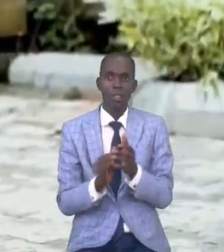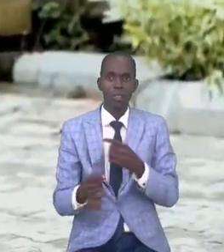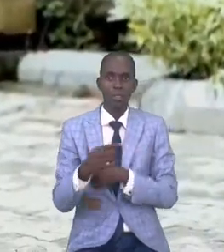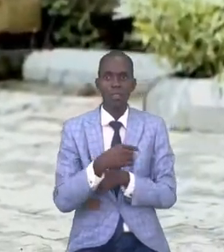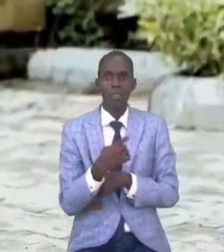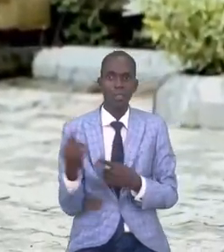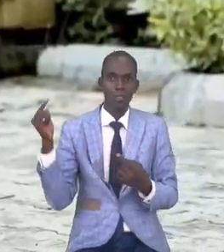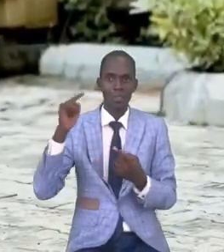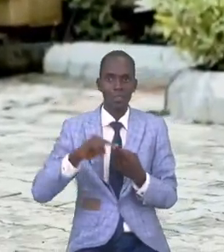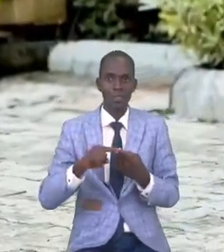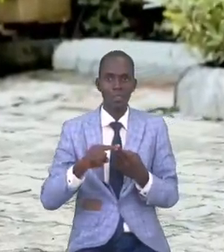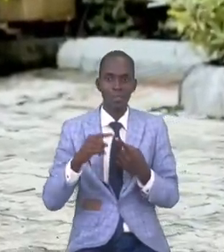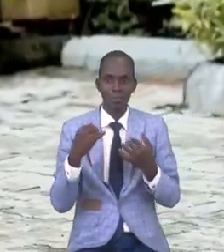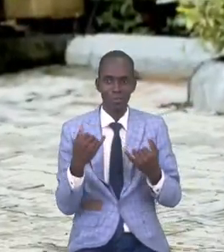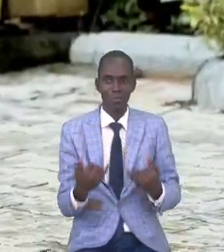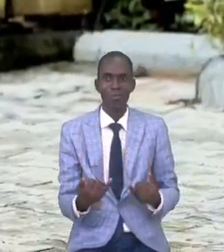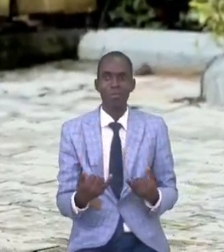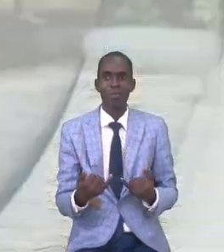me.